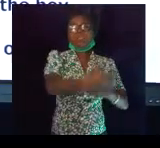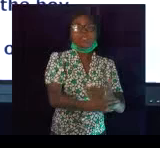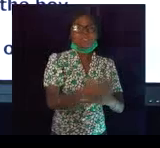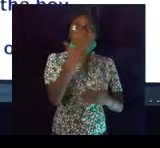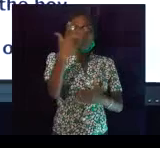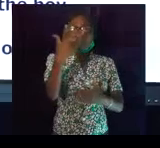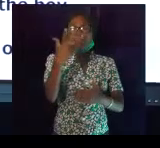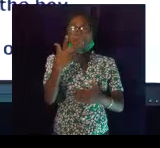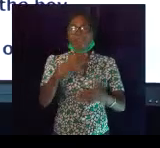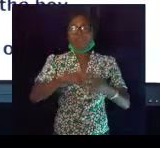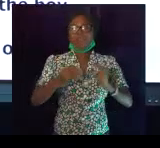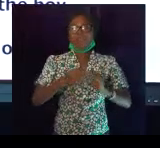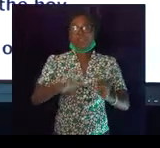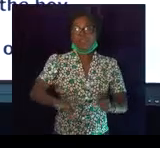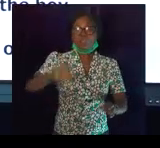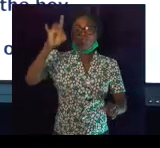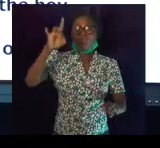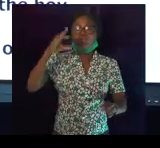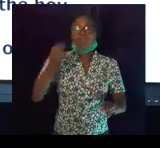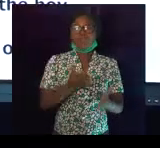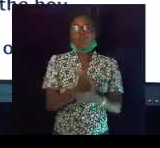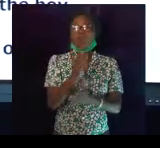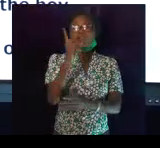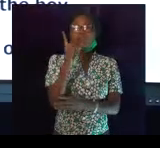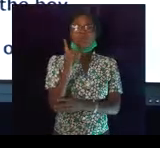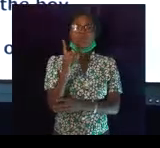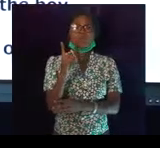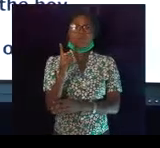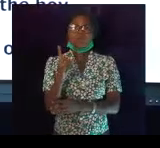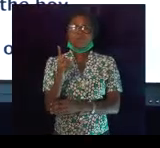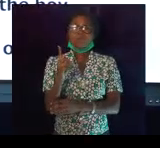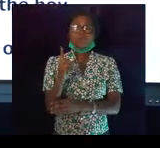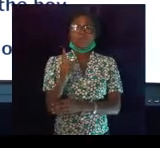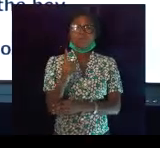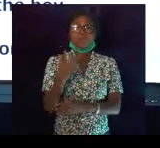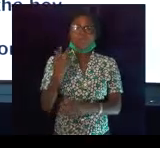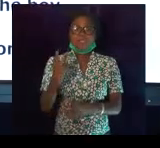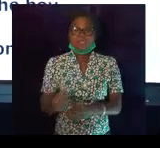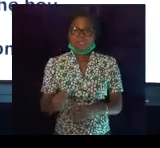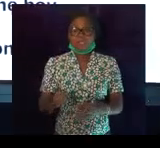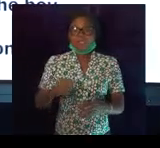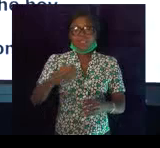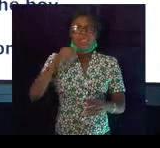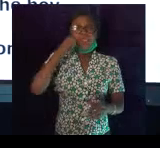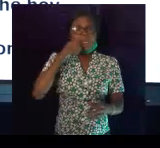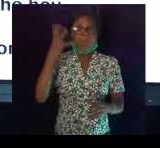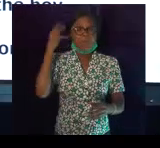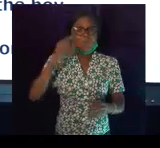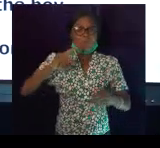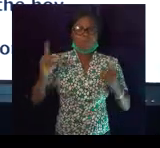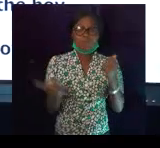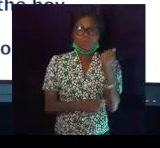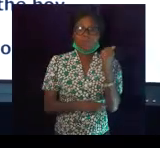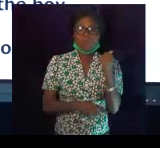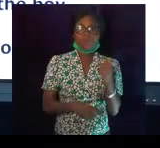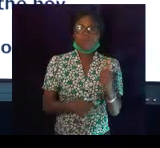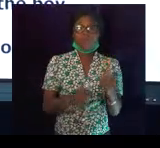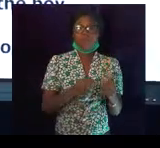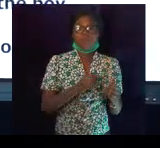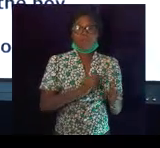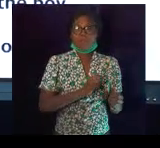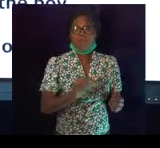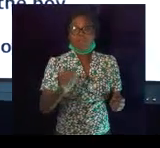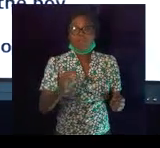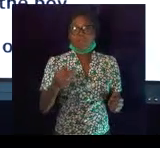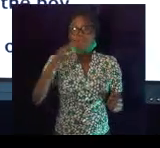In the next 3 sentences, please choose the correct preposition. The girl was beaten,